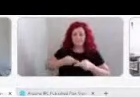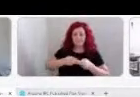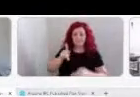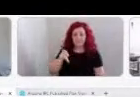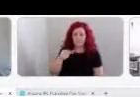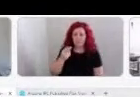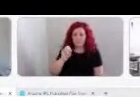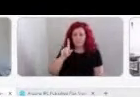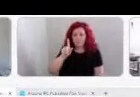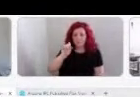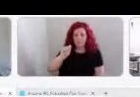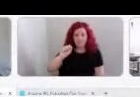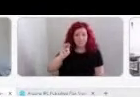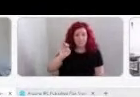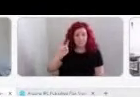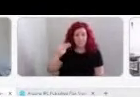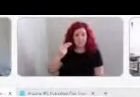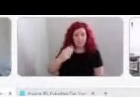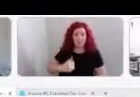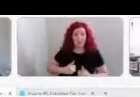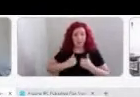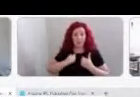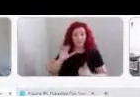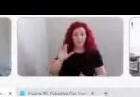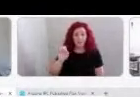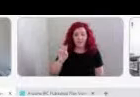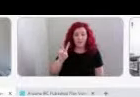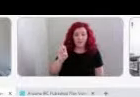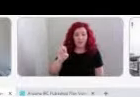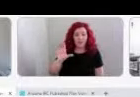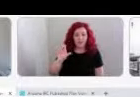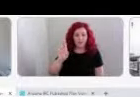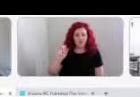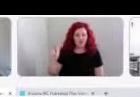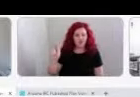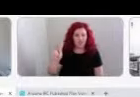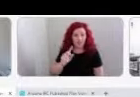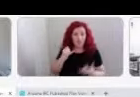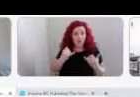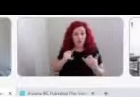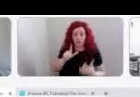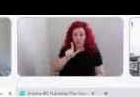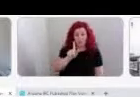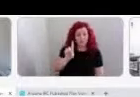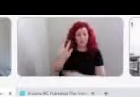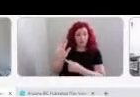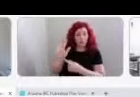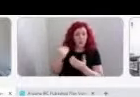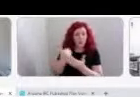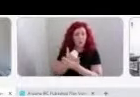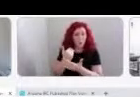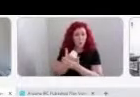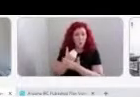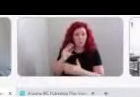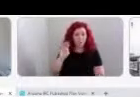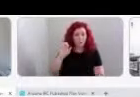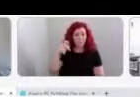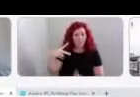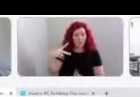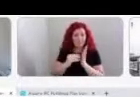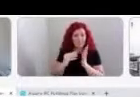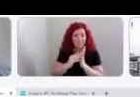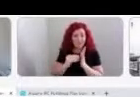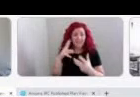i live in cave creek um ld3 the current ld3 in the new draft maps includes cave